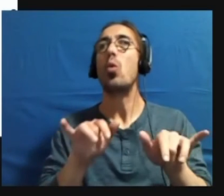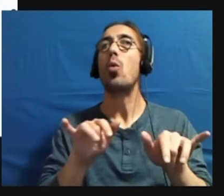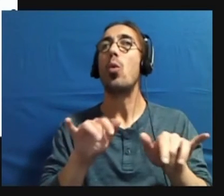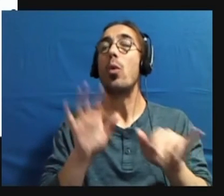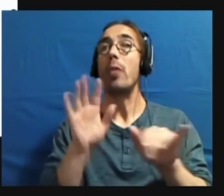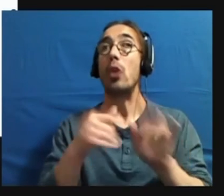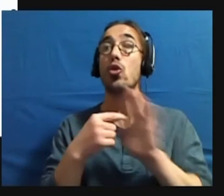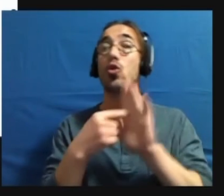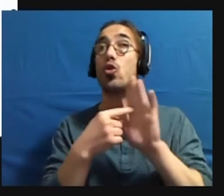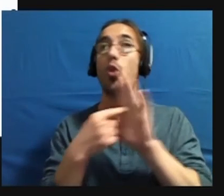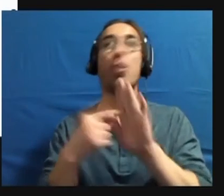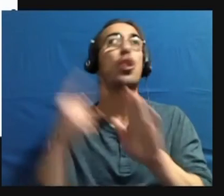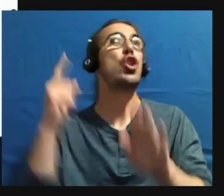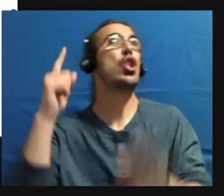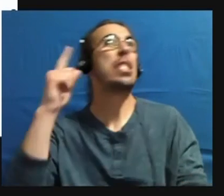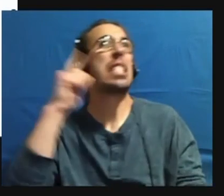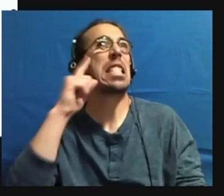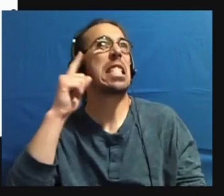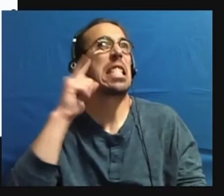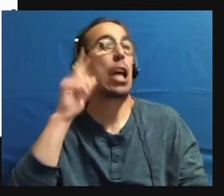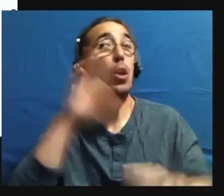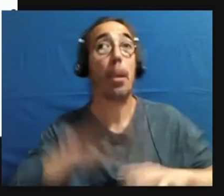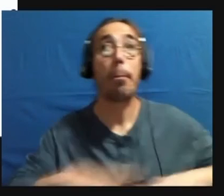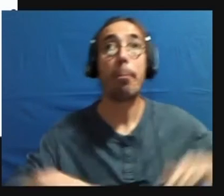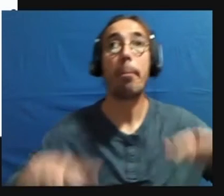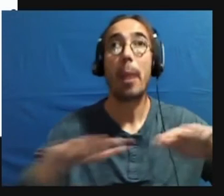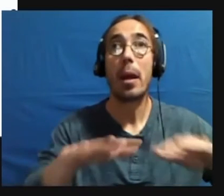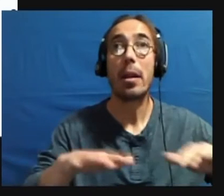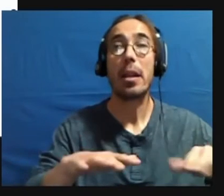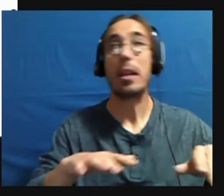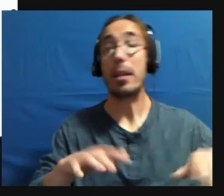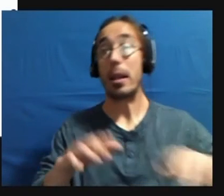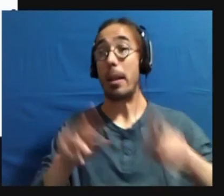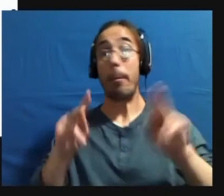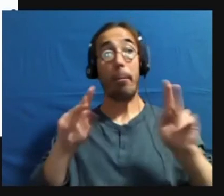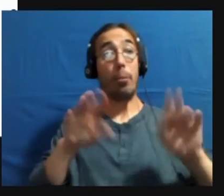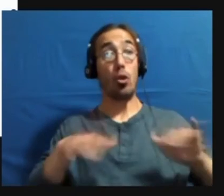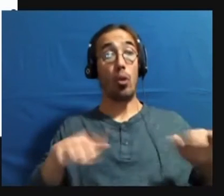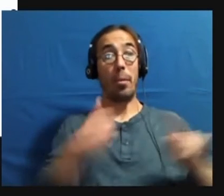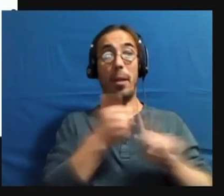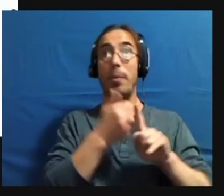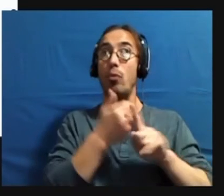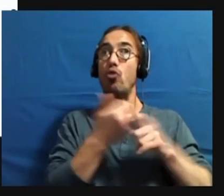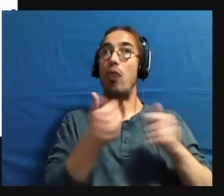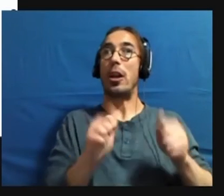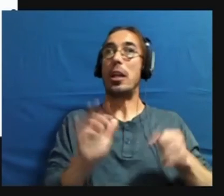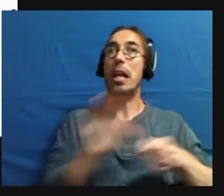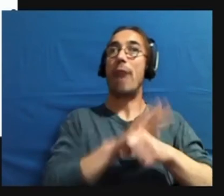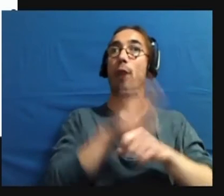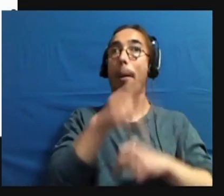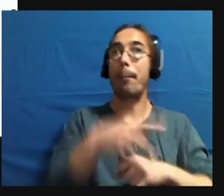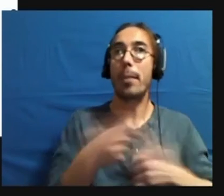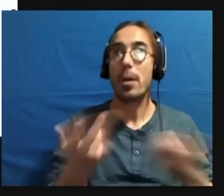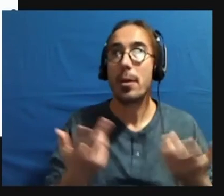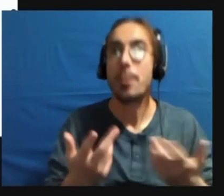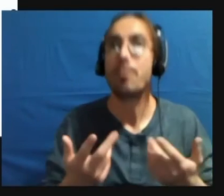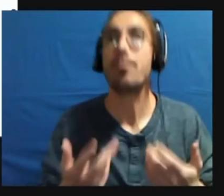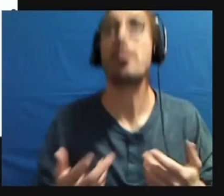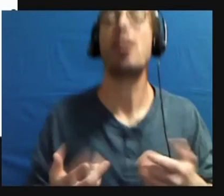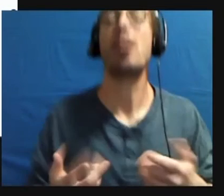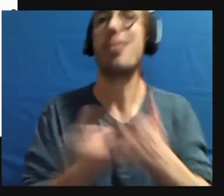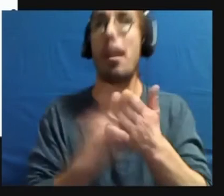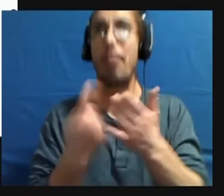a sound in the space that he is trying to cover up. So sometimes